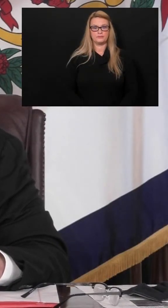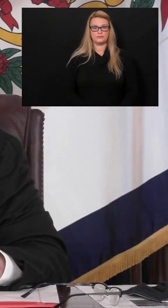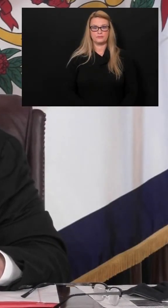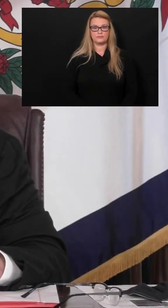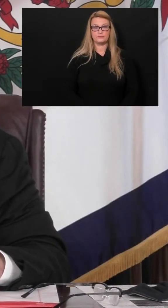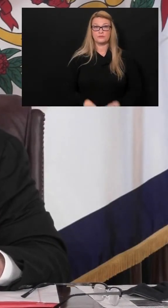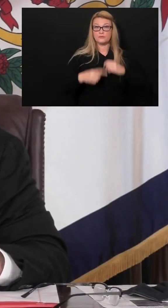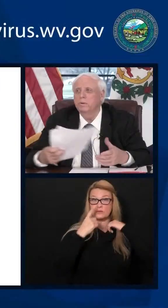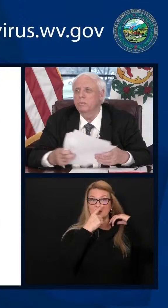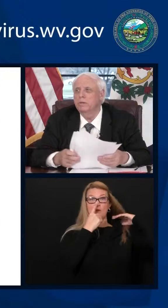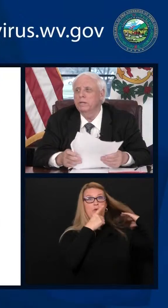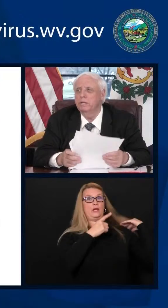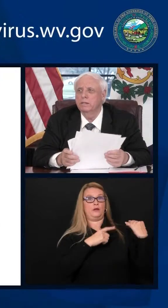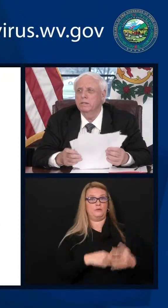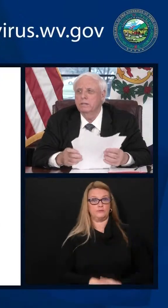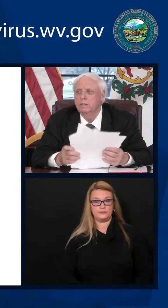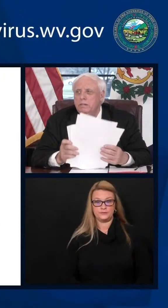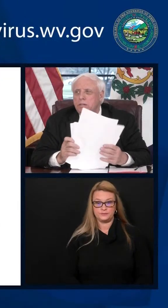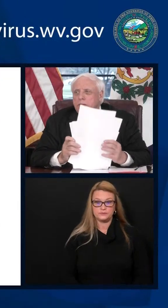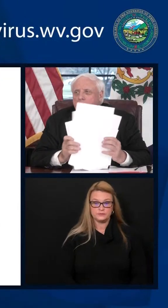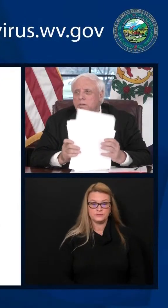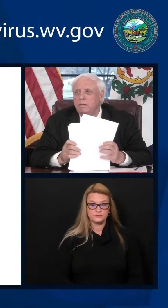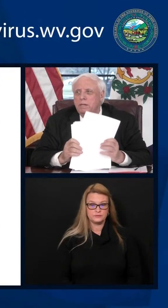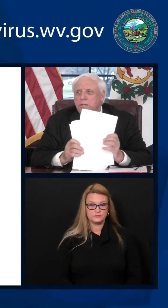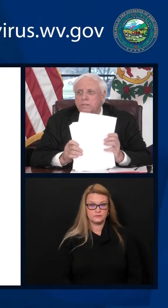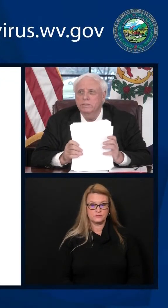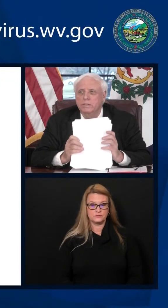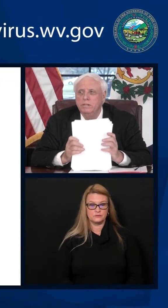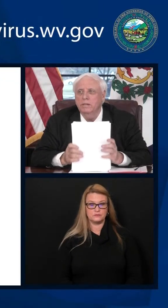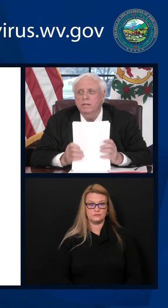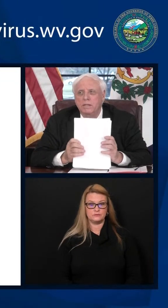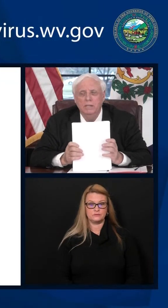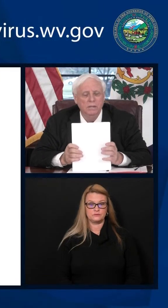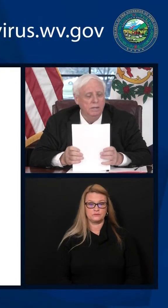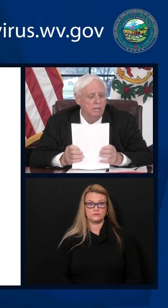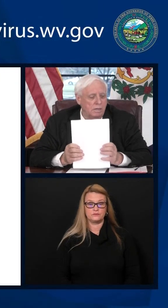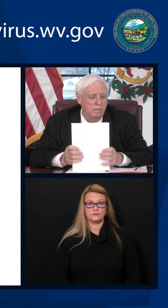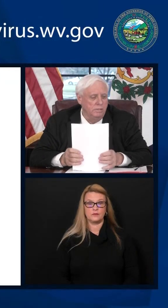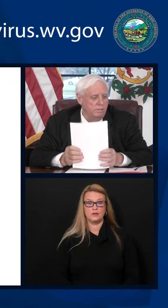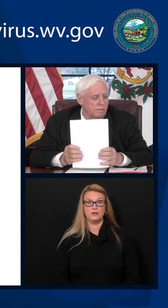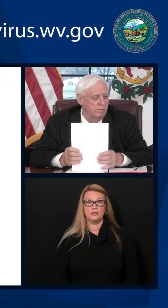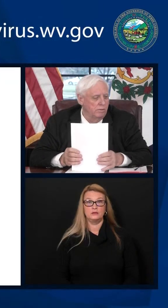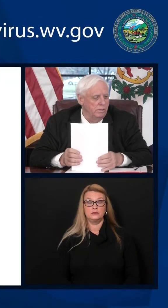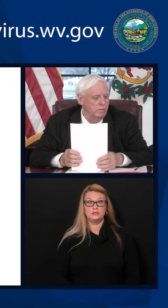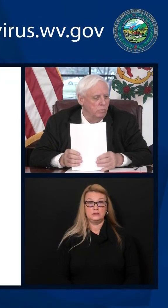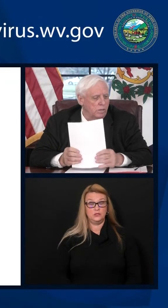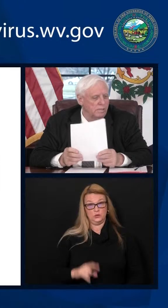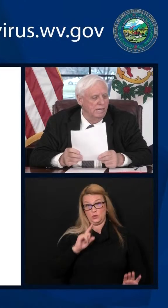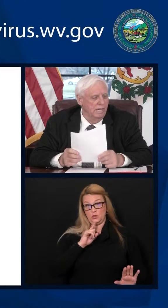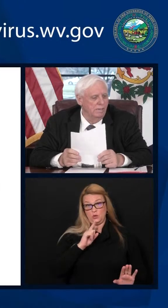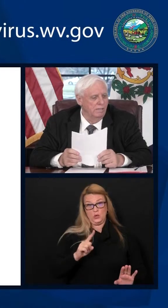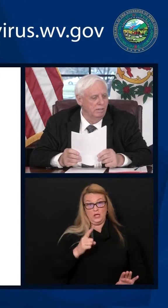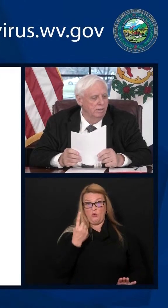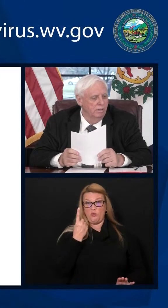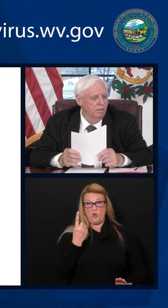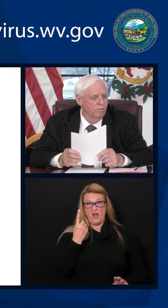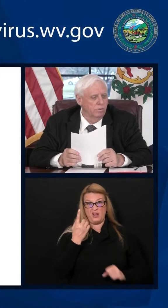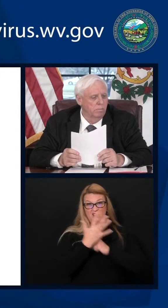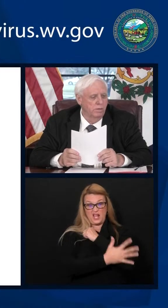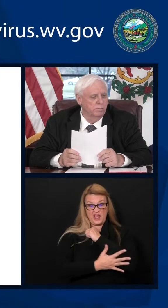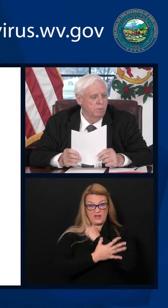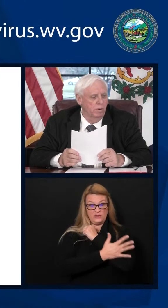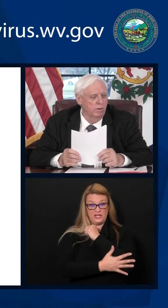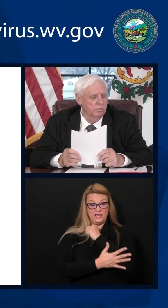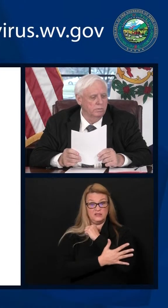if y'all could pull that up real quick. And you just look, other than really one county, for